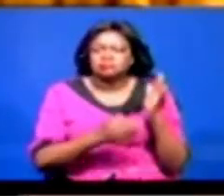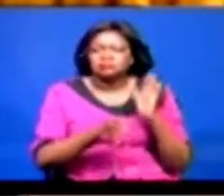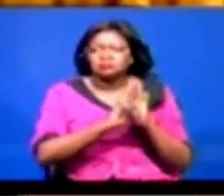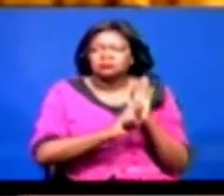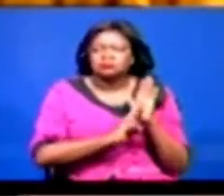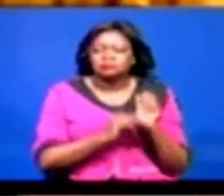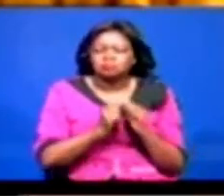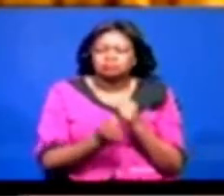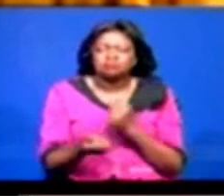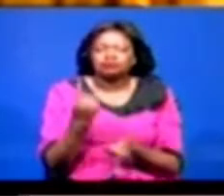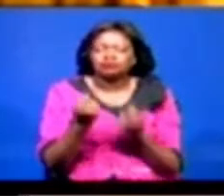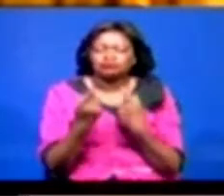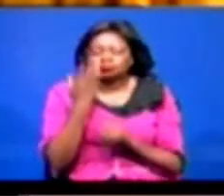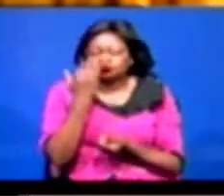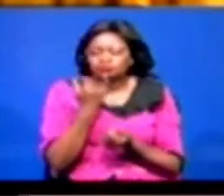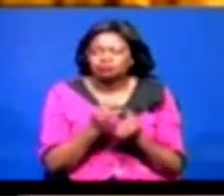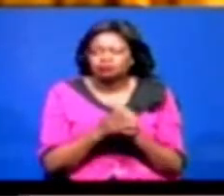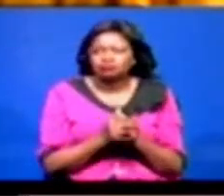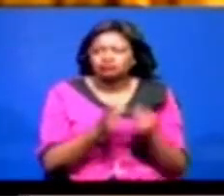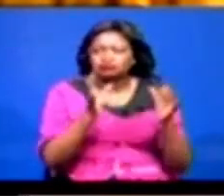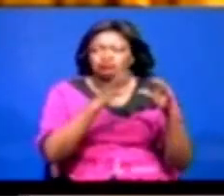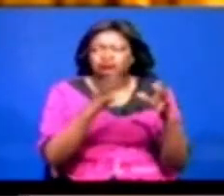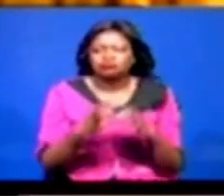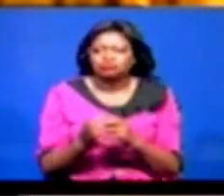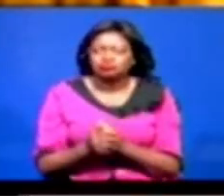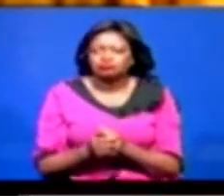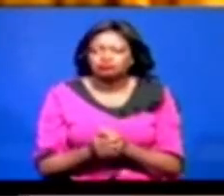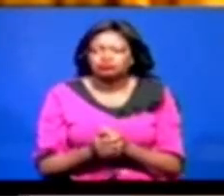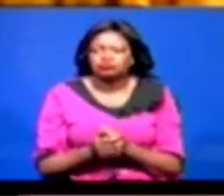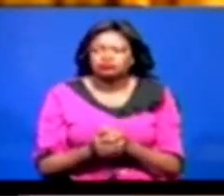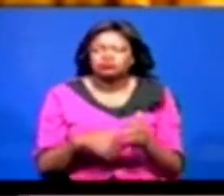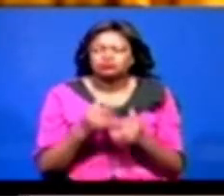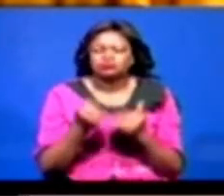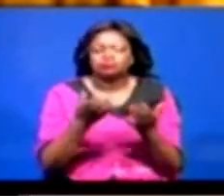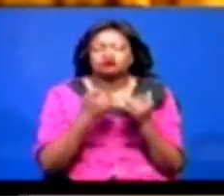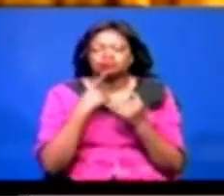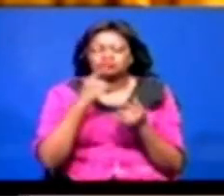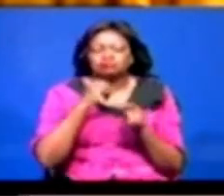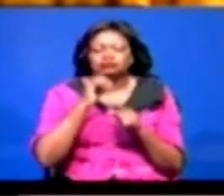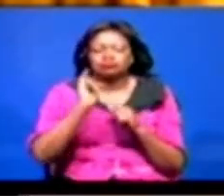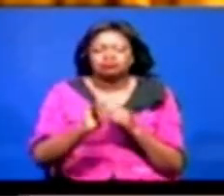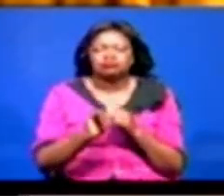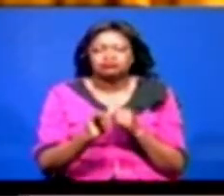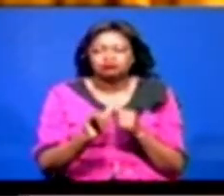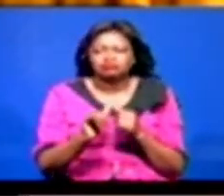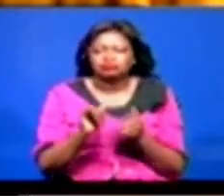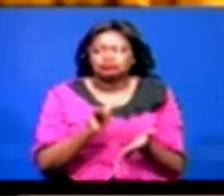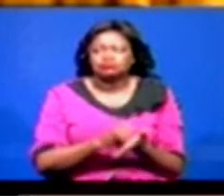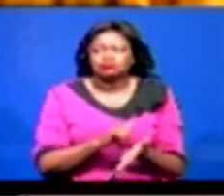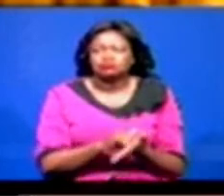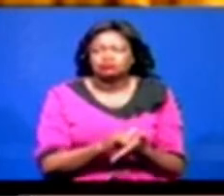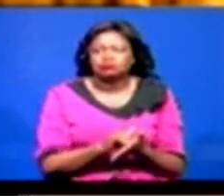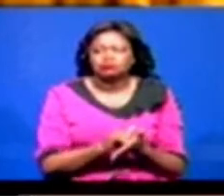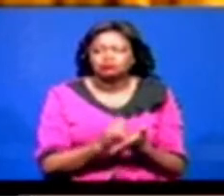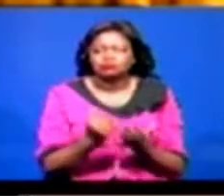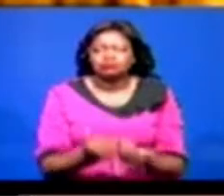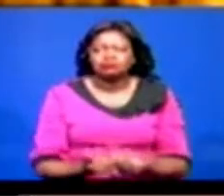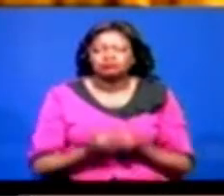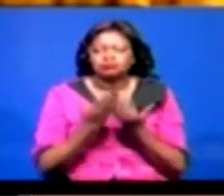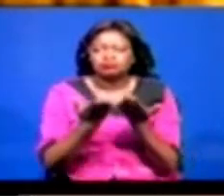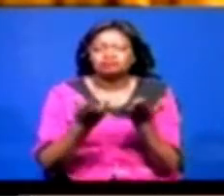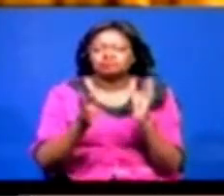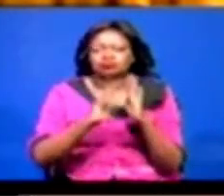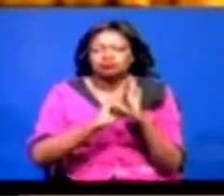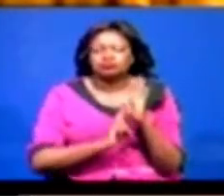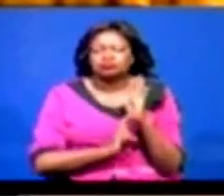by one of the parties. And my lords, all I need to say about this again is that the provisions, these regulations,